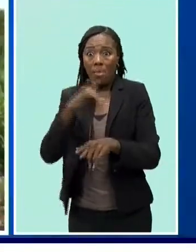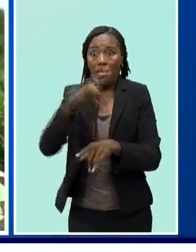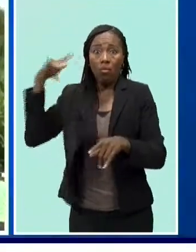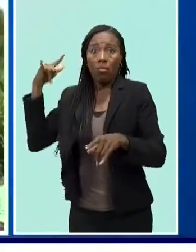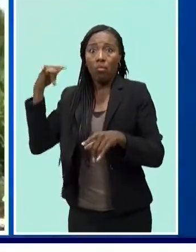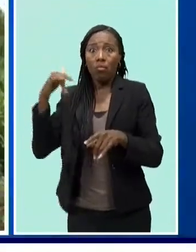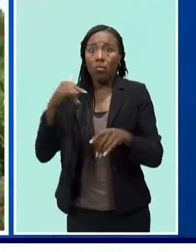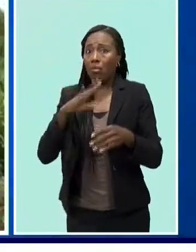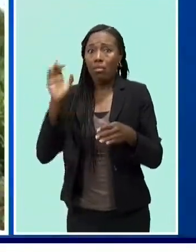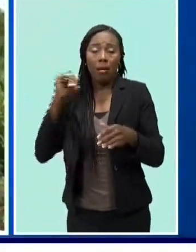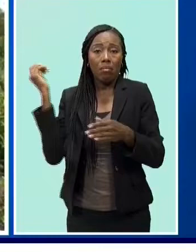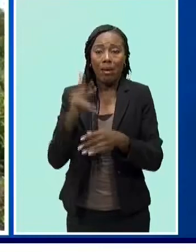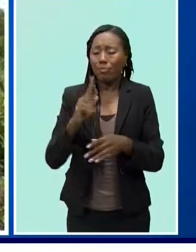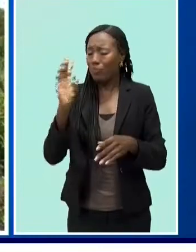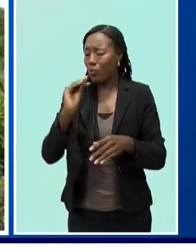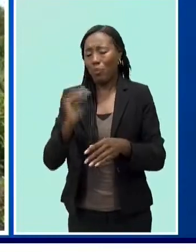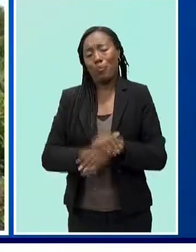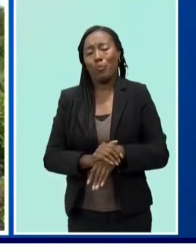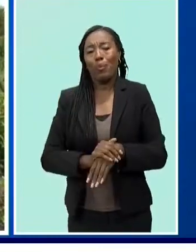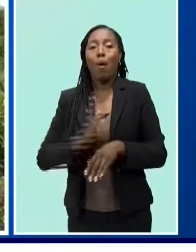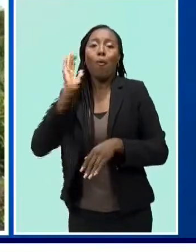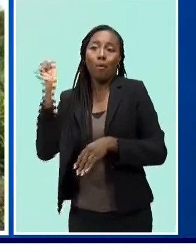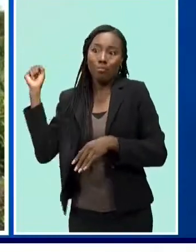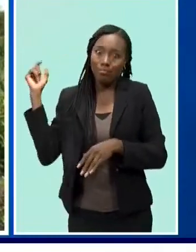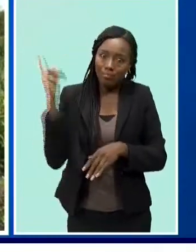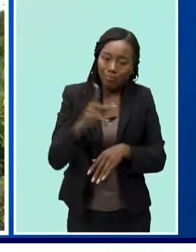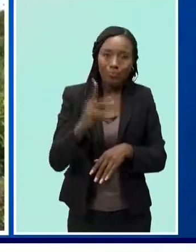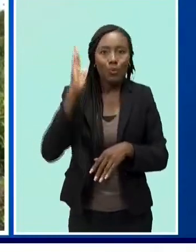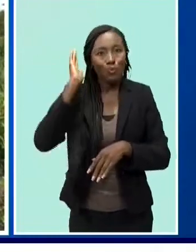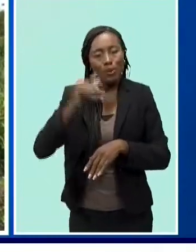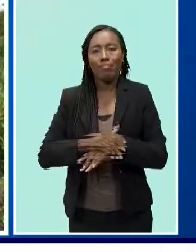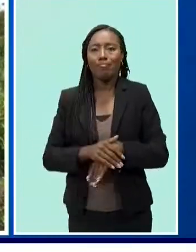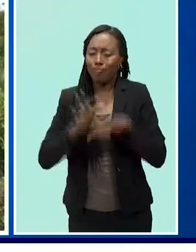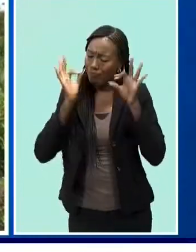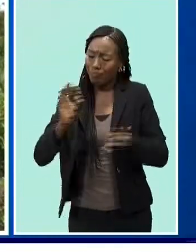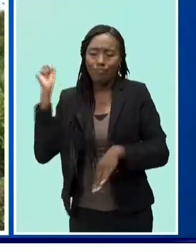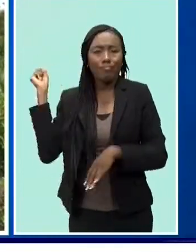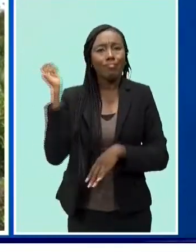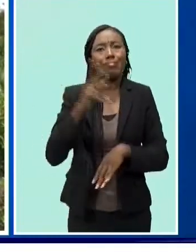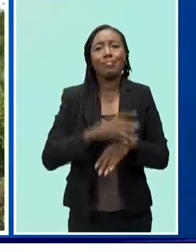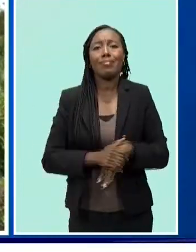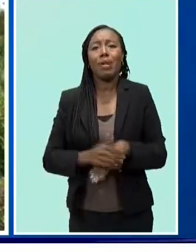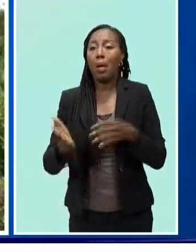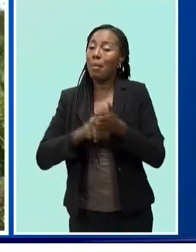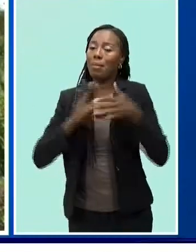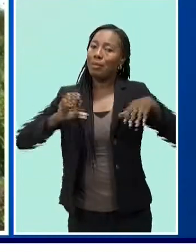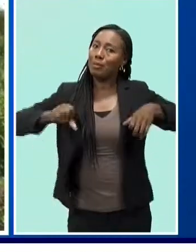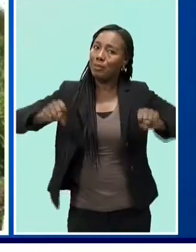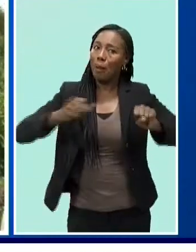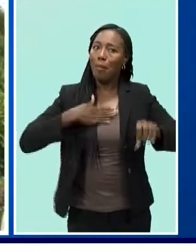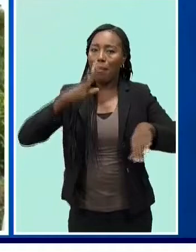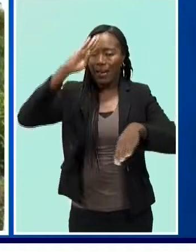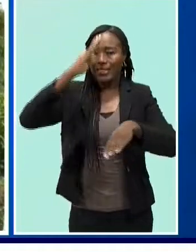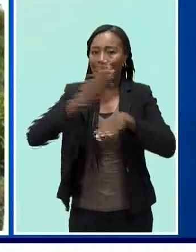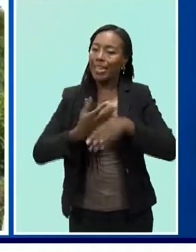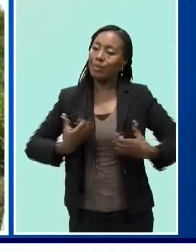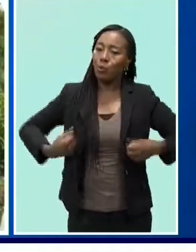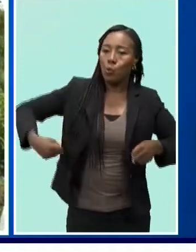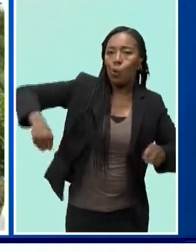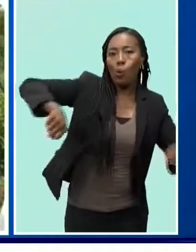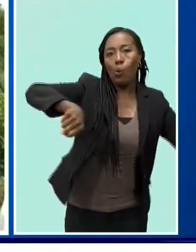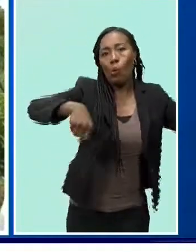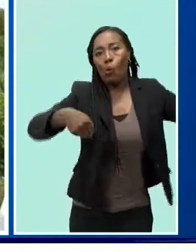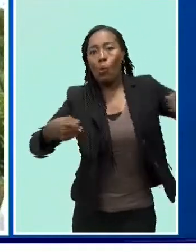be back, yeah, definitely. It won't stop us from coming back. The kids, I may have the to people go out on the jet ski with my son next time he goes out, but